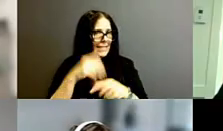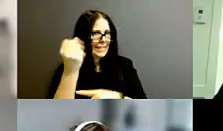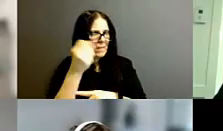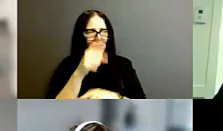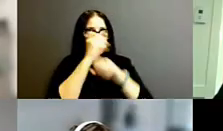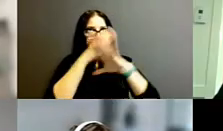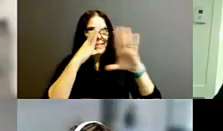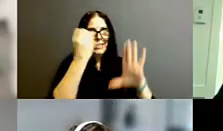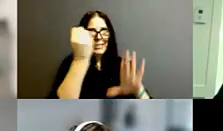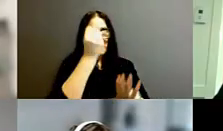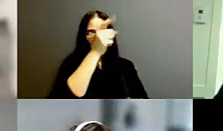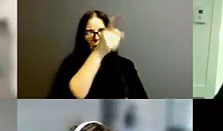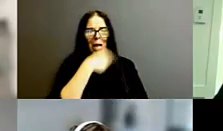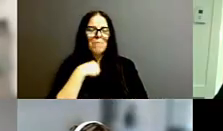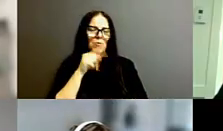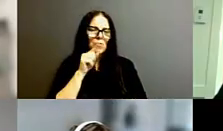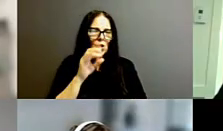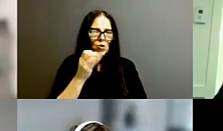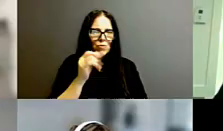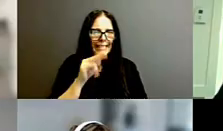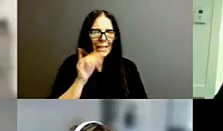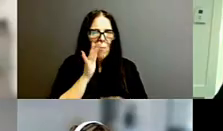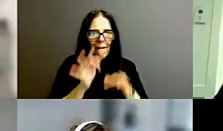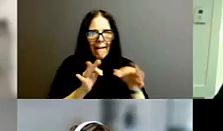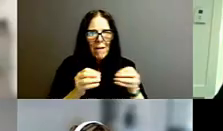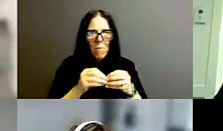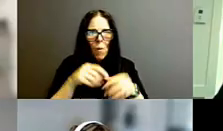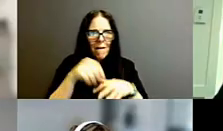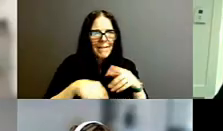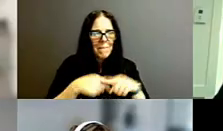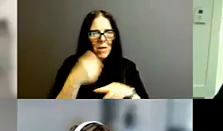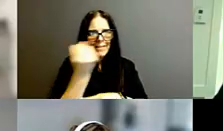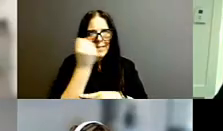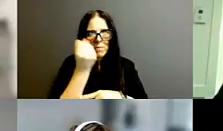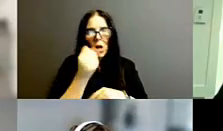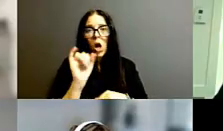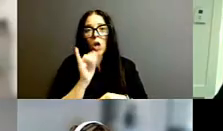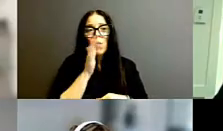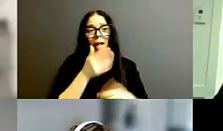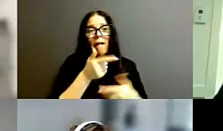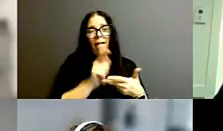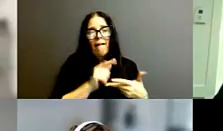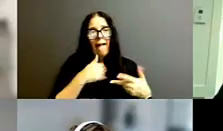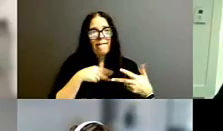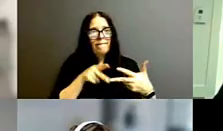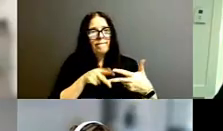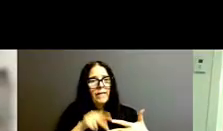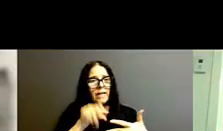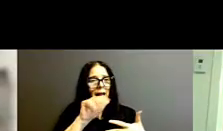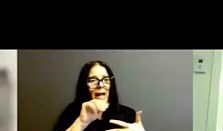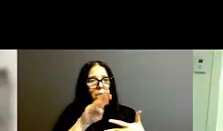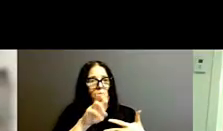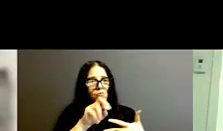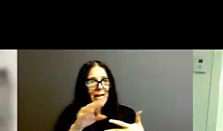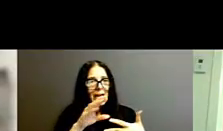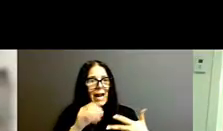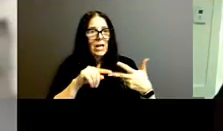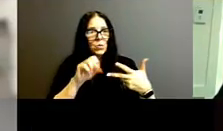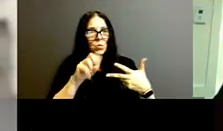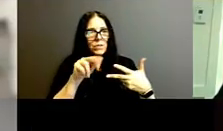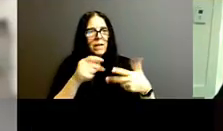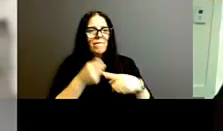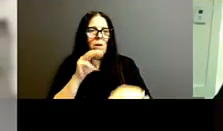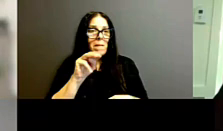Christina potentially will tell you a bit more about Sudbury. We also have Ambreen and Susan from MTML, Metro Toronto Movement